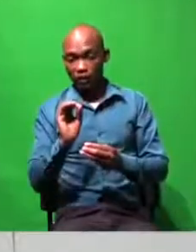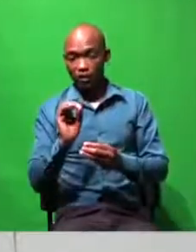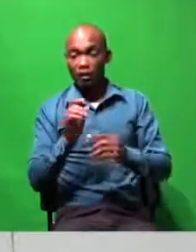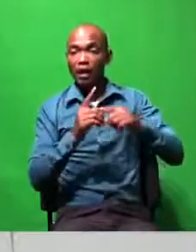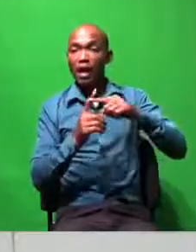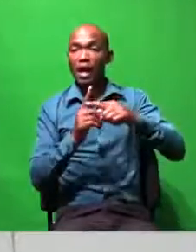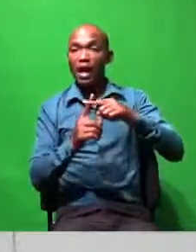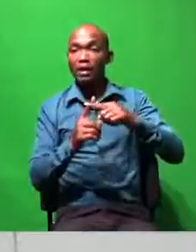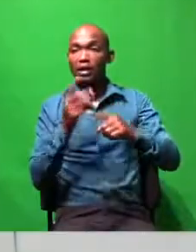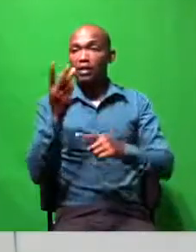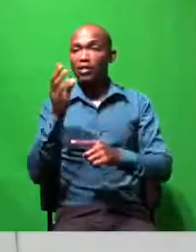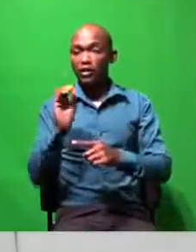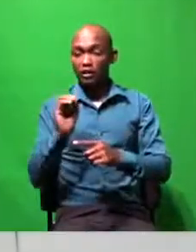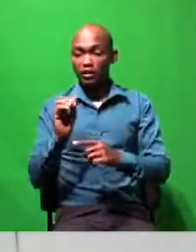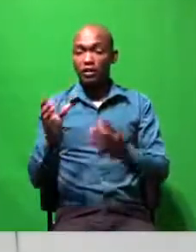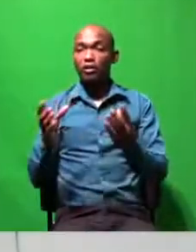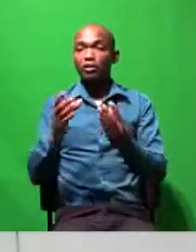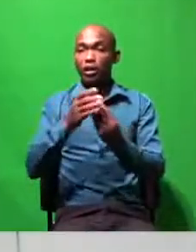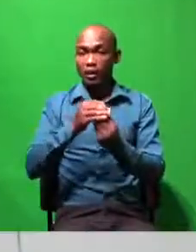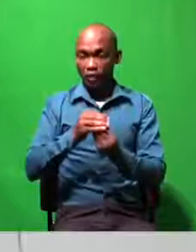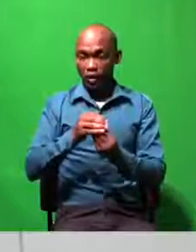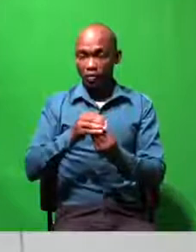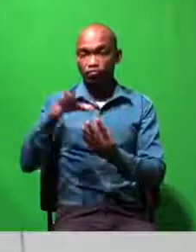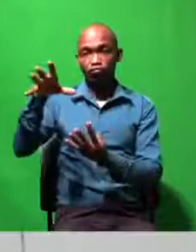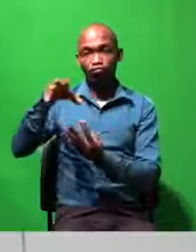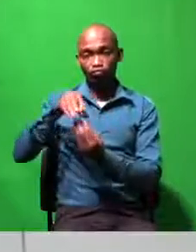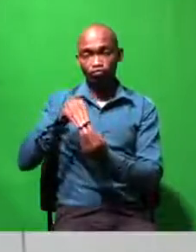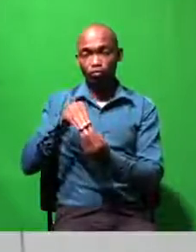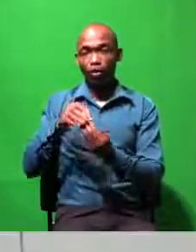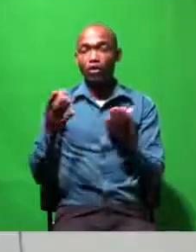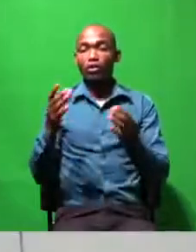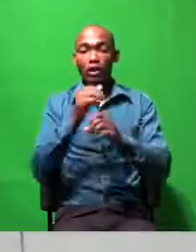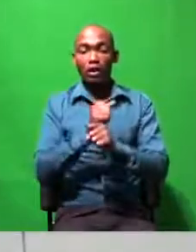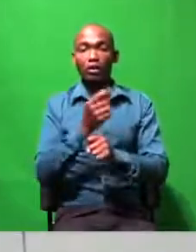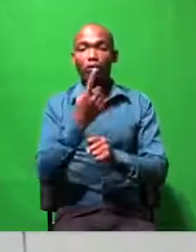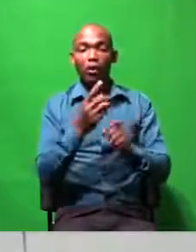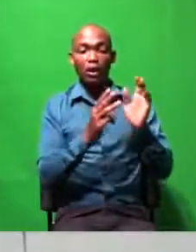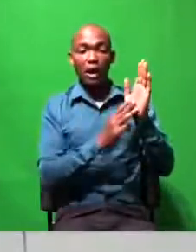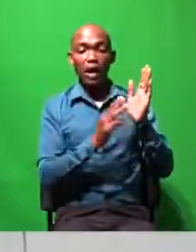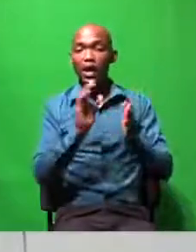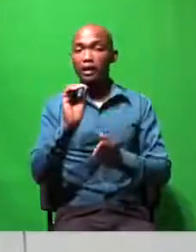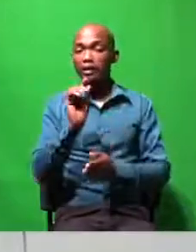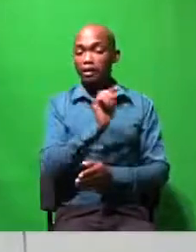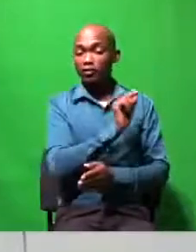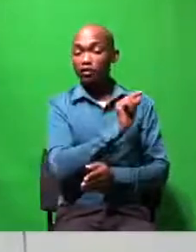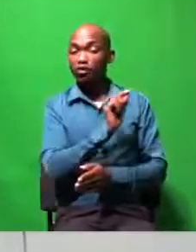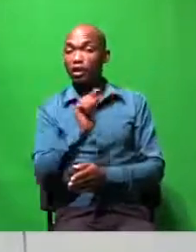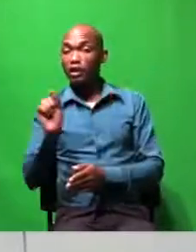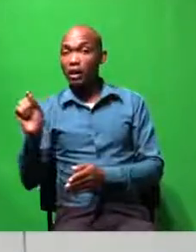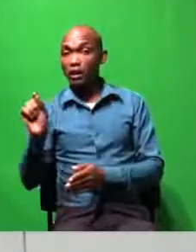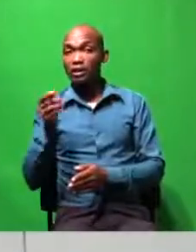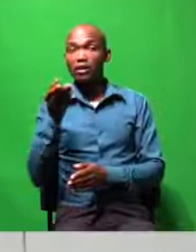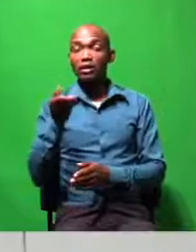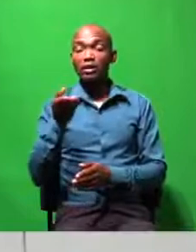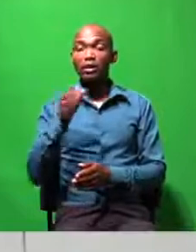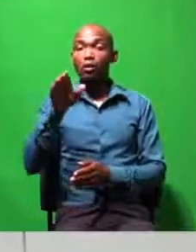to 180 degrees. These are angles on a straight line. It is also called the